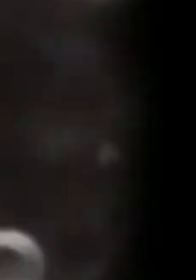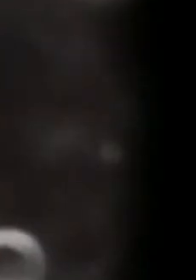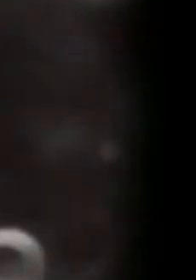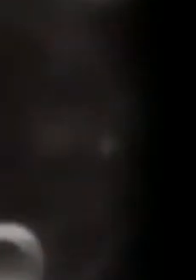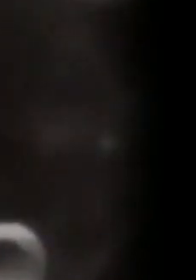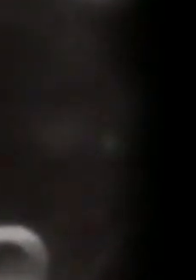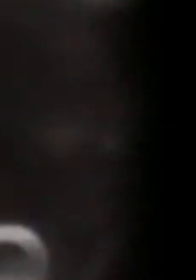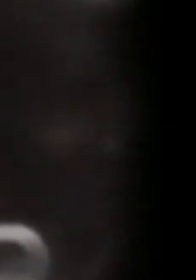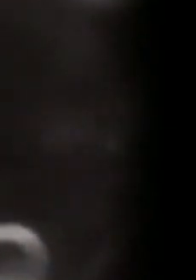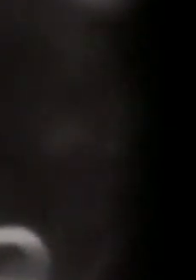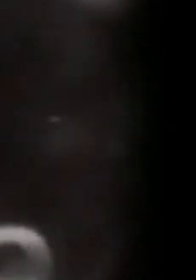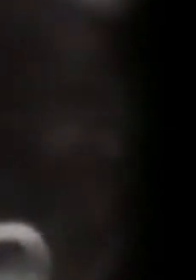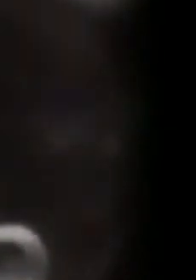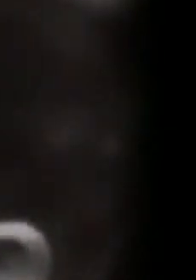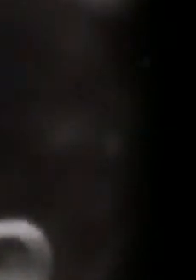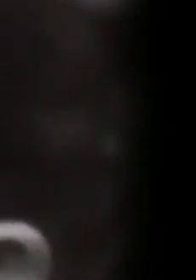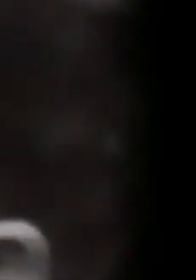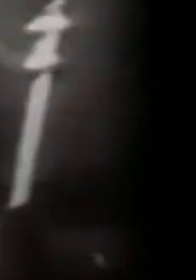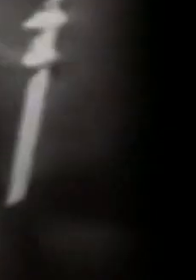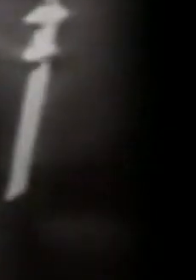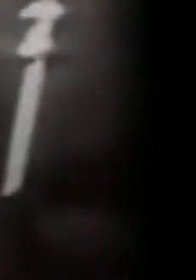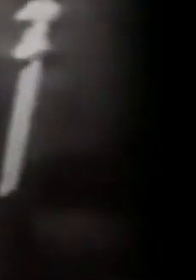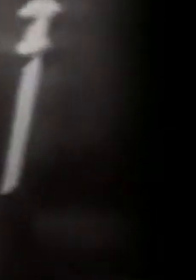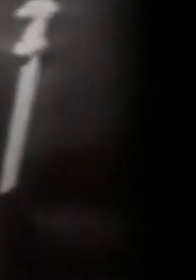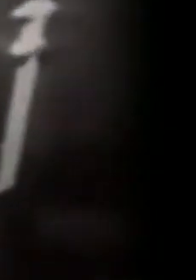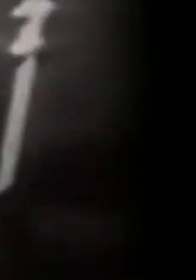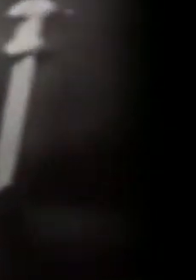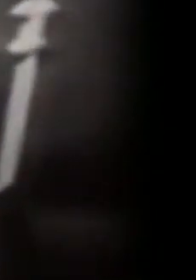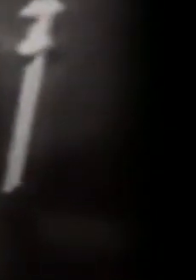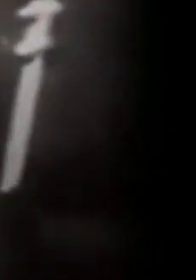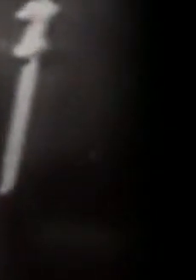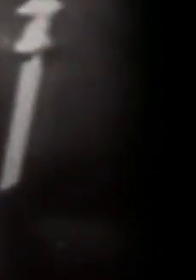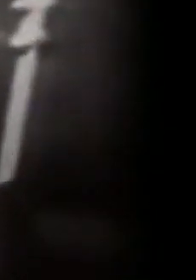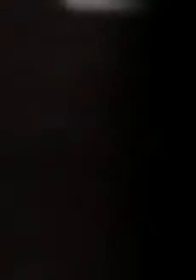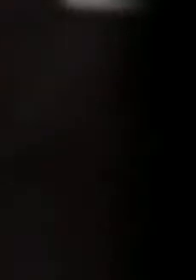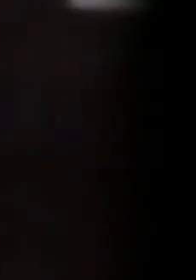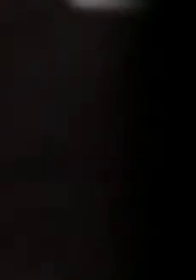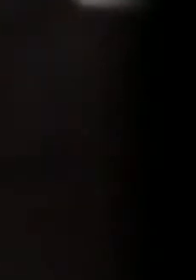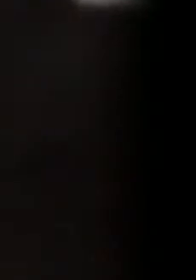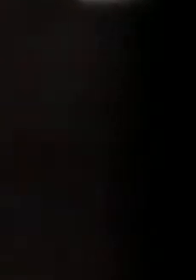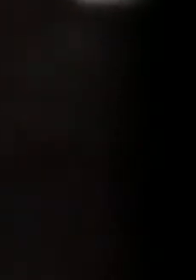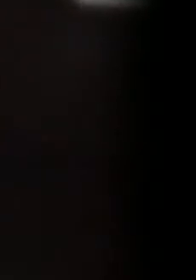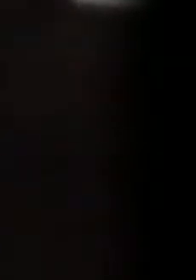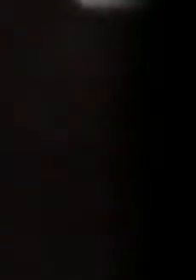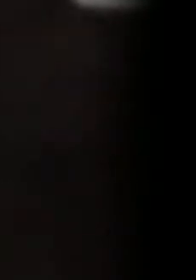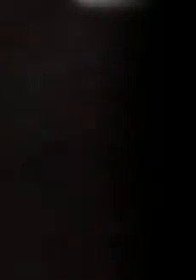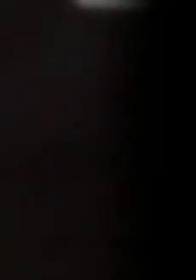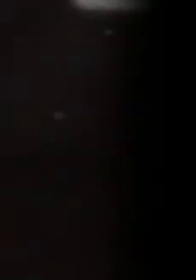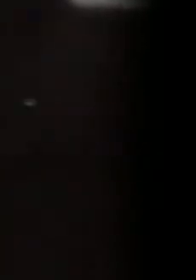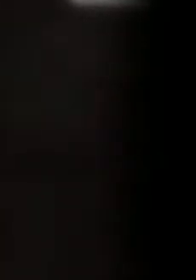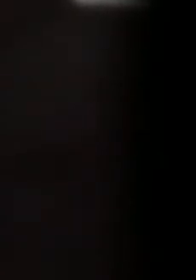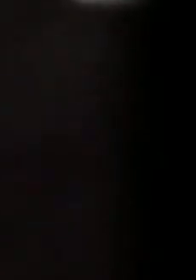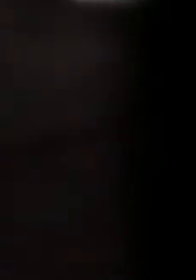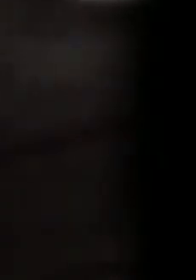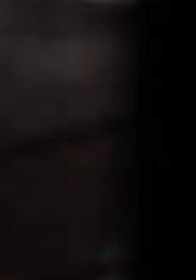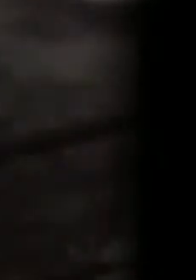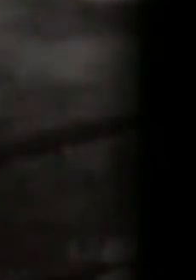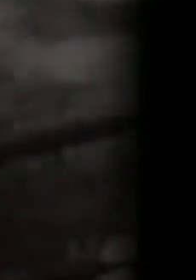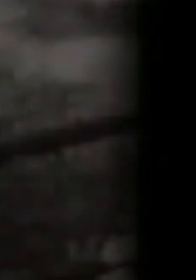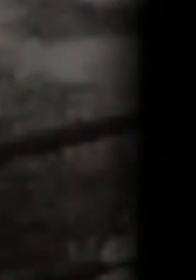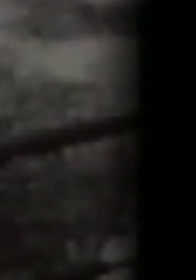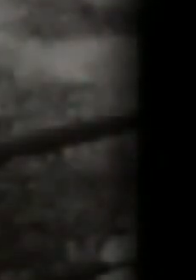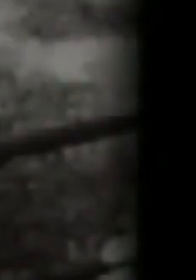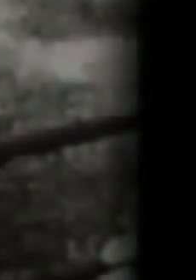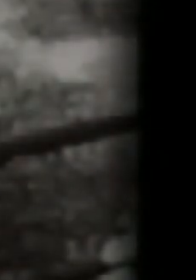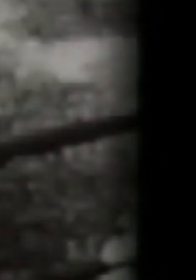state. That no crime will be passed by because it is too big. That no criminals will avoid punishment